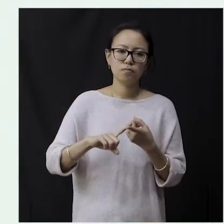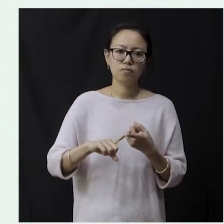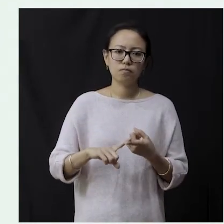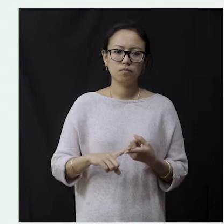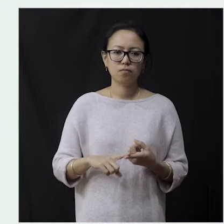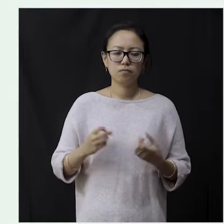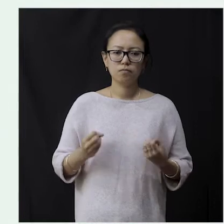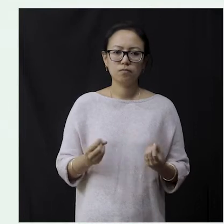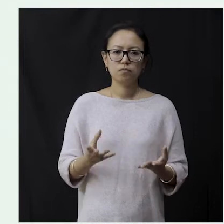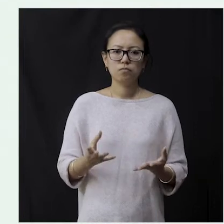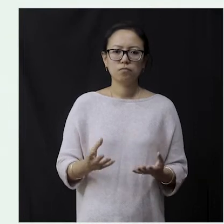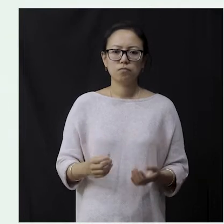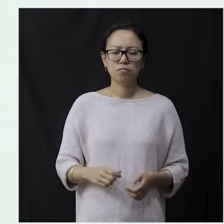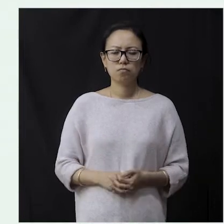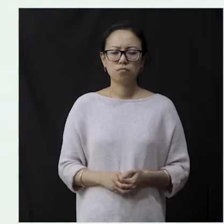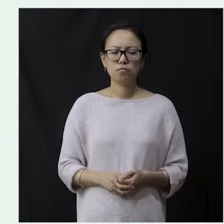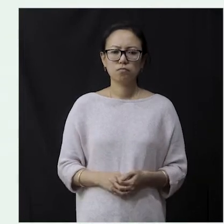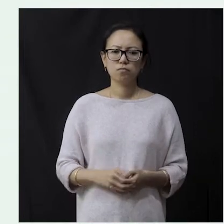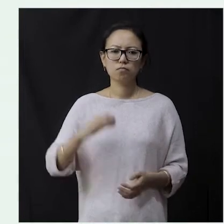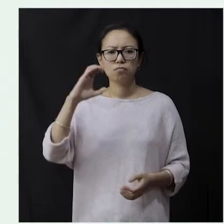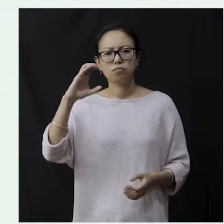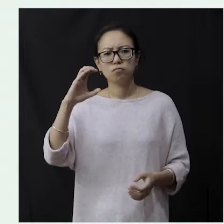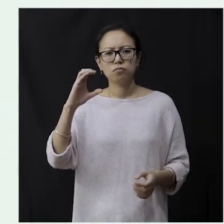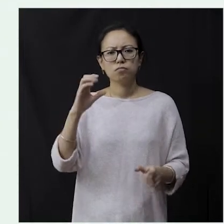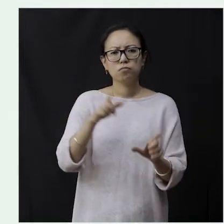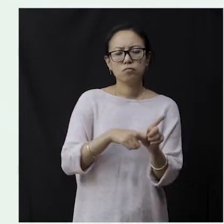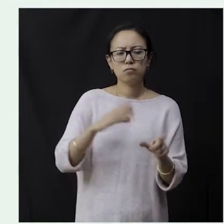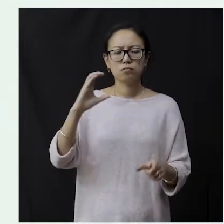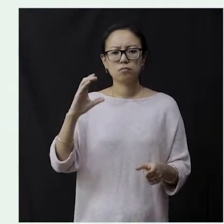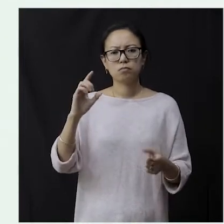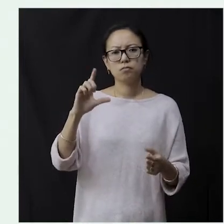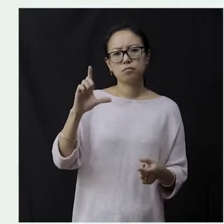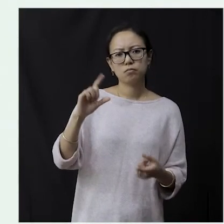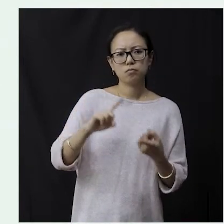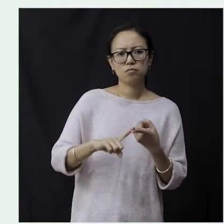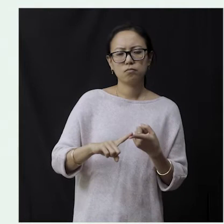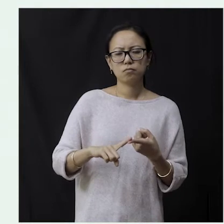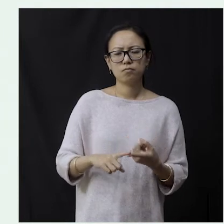still it is an easy, it has made traveling very easy. All right.